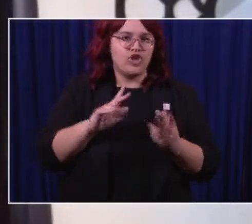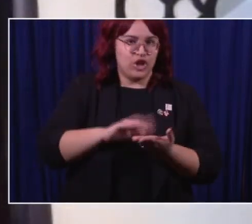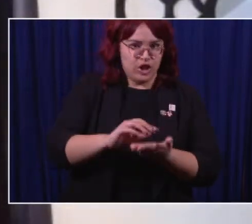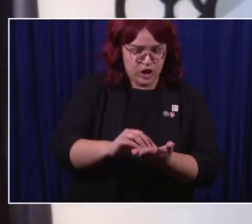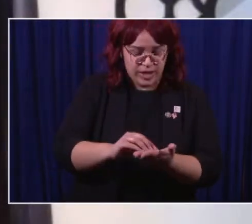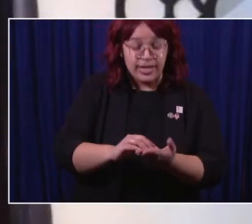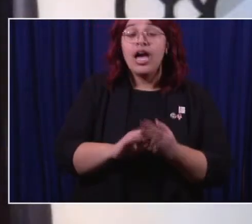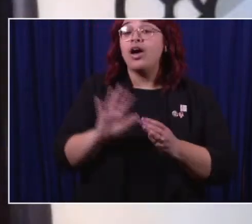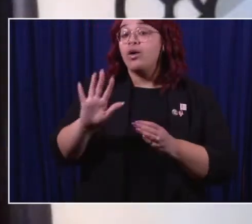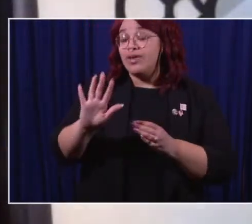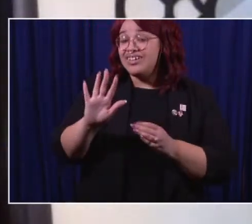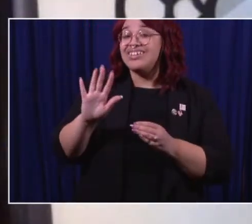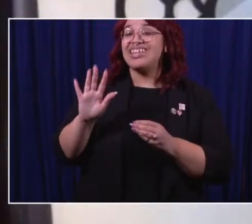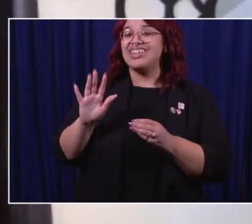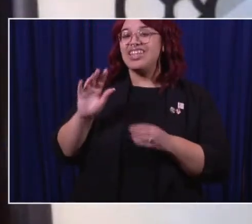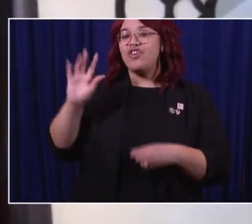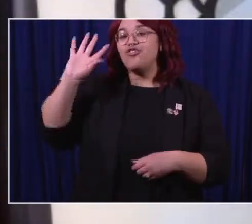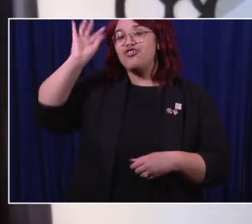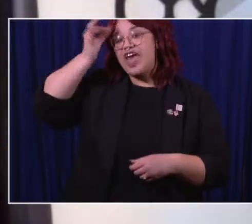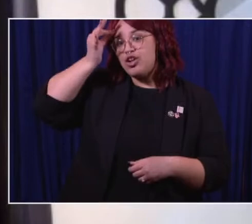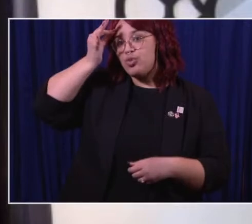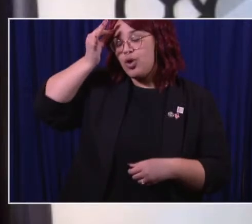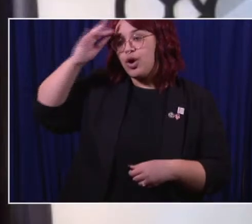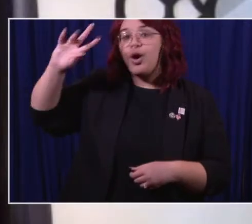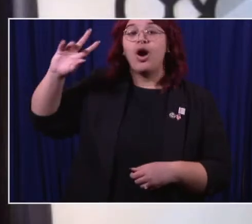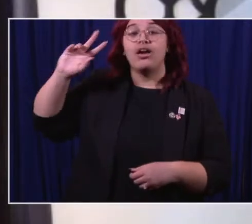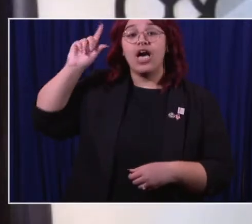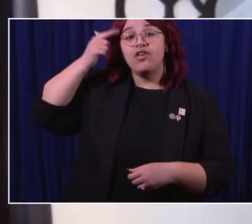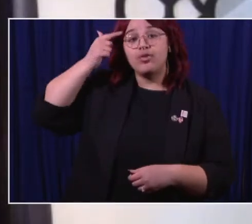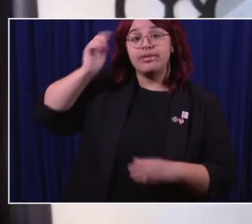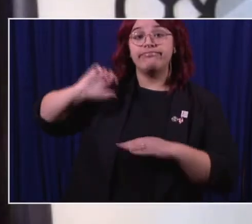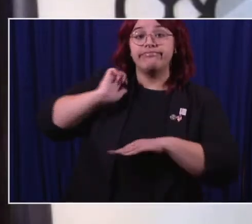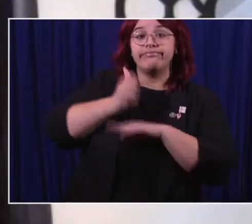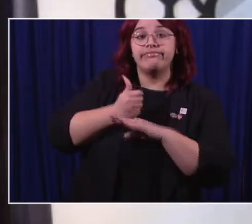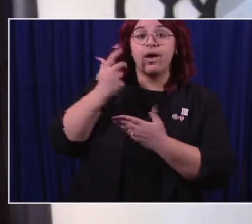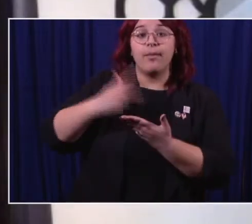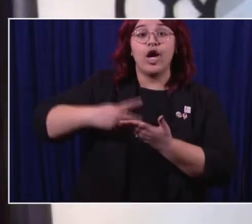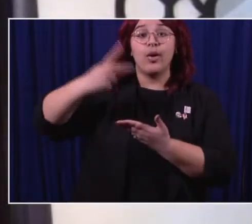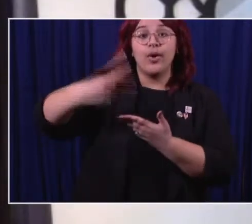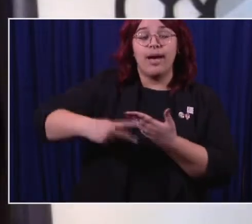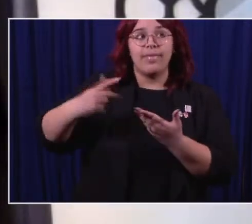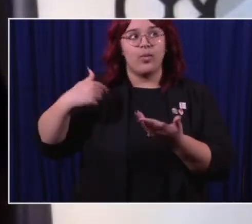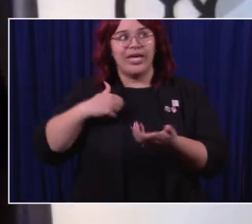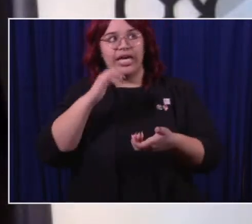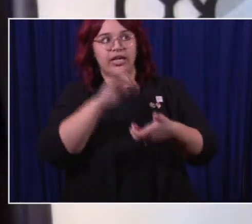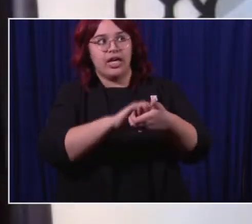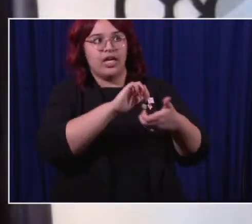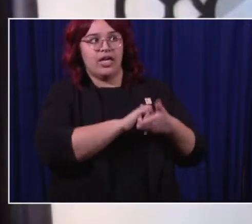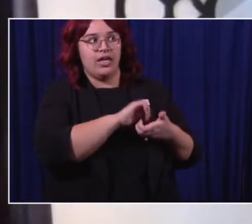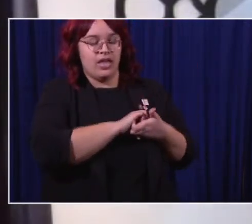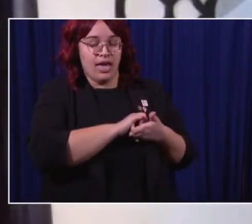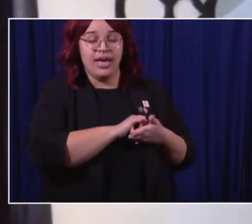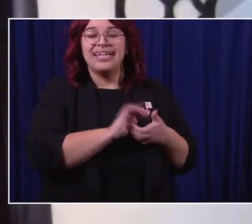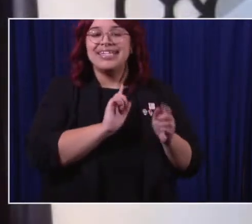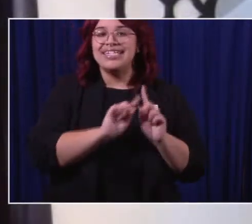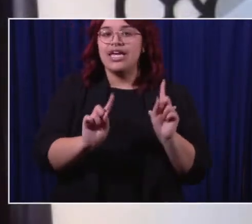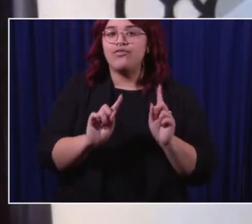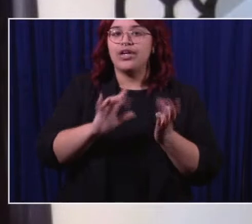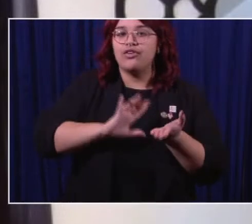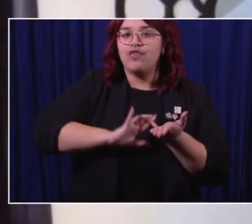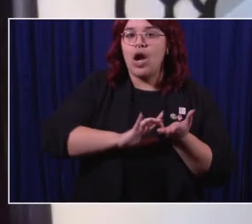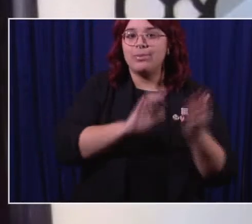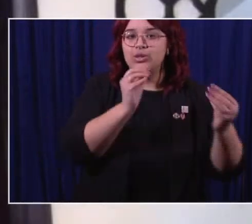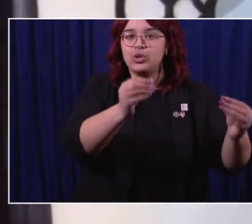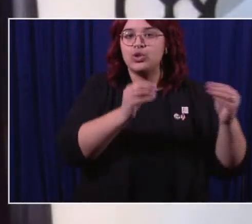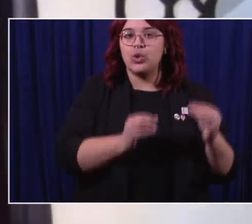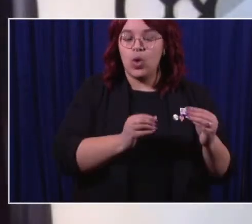our pharmacy partners supported 3 clinic opportunities in each participating facility to administer vaccines. Now that those